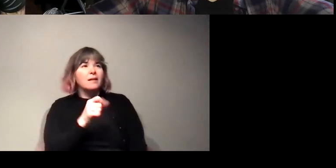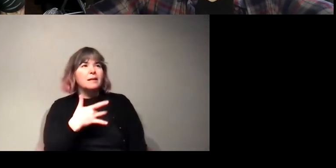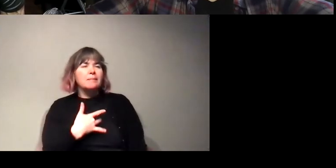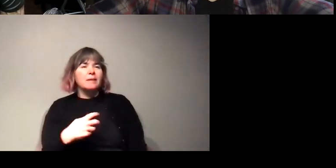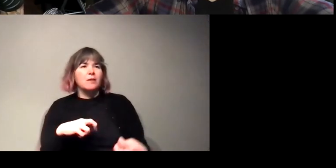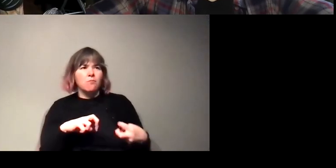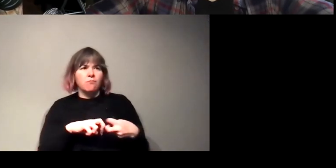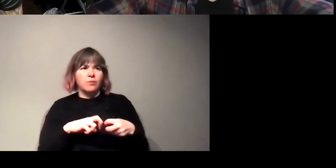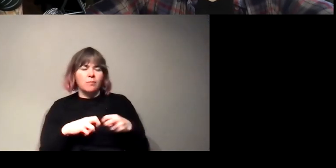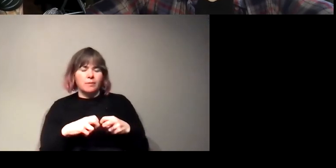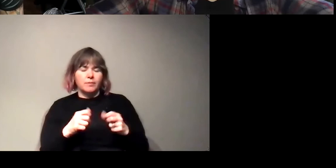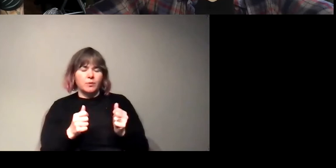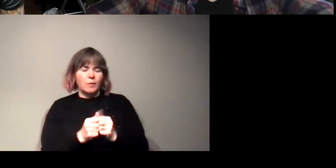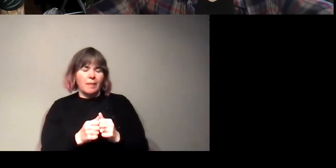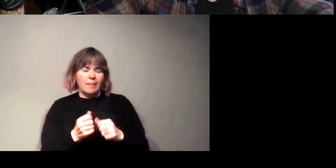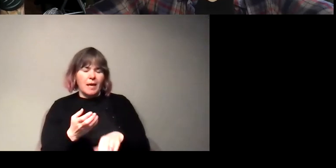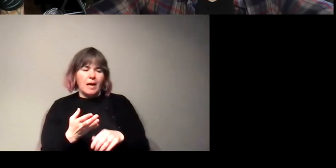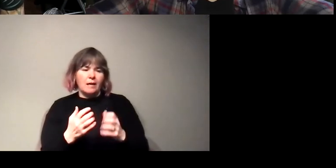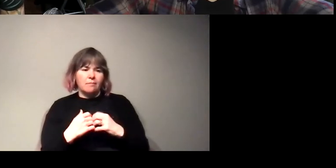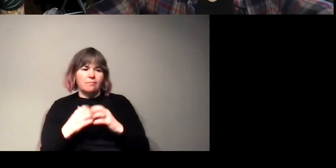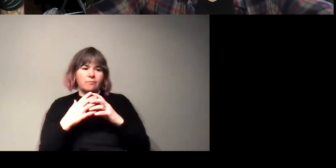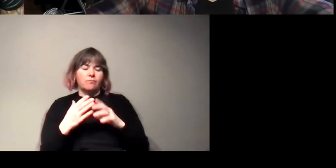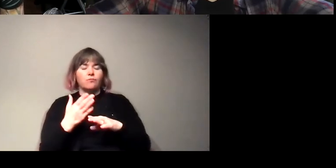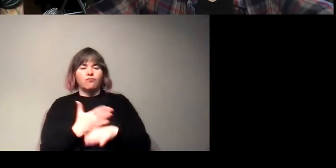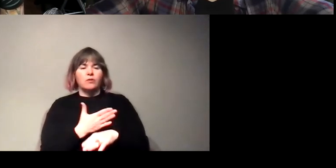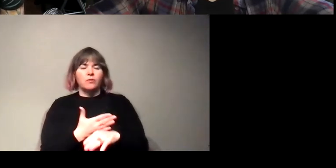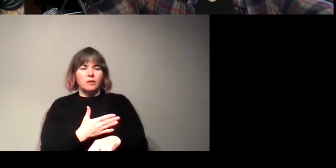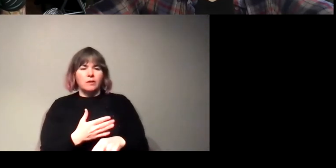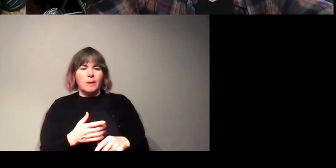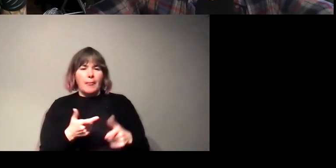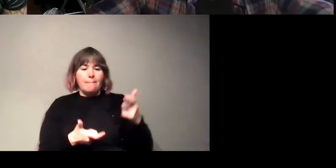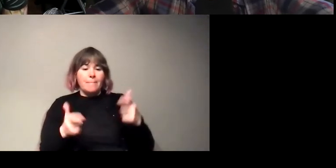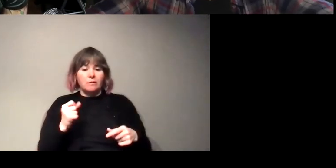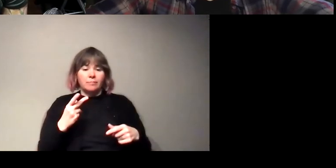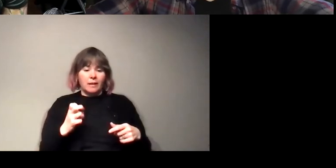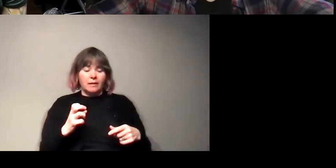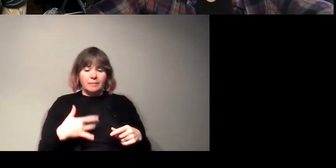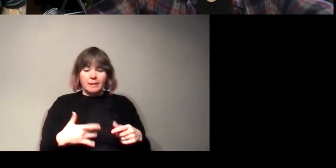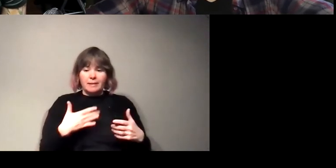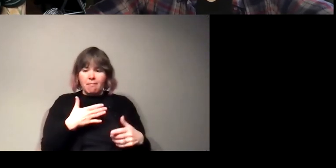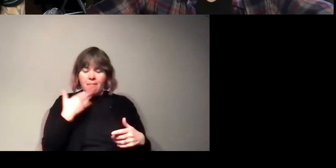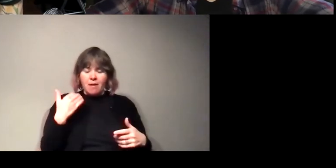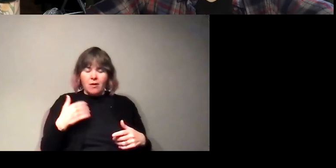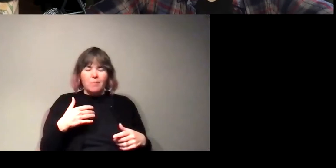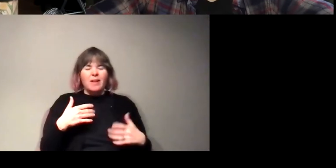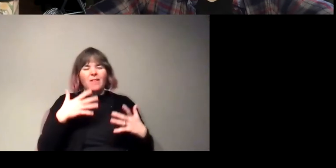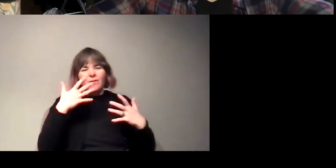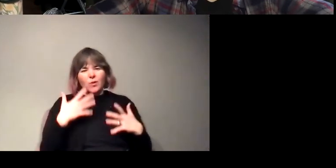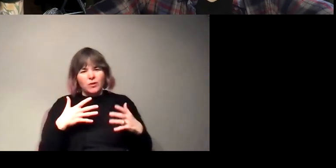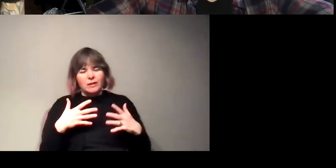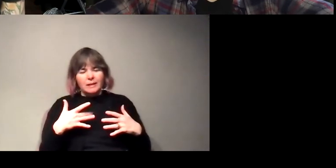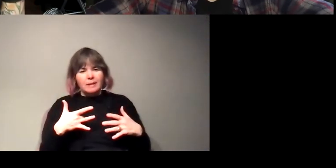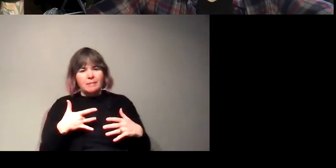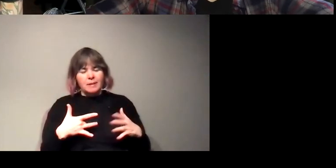central things with restoration is that the bigger a space, the better it will do. And unfortunately, a lot of restorations are